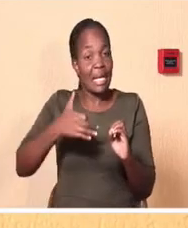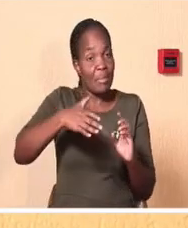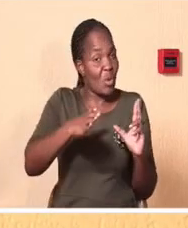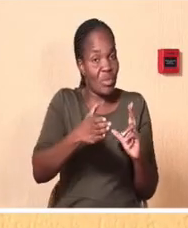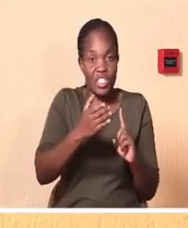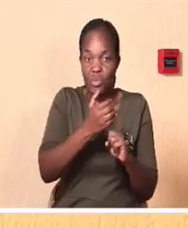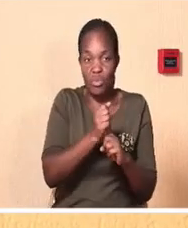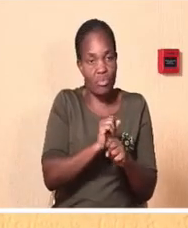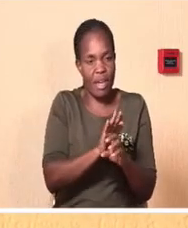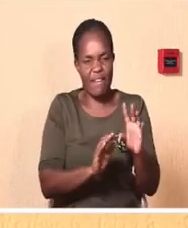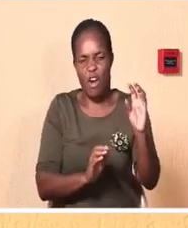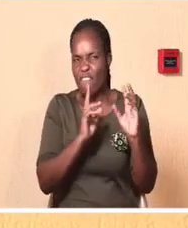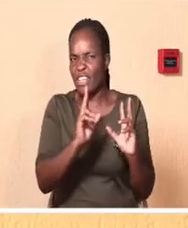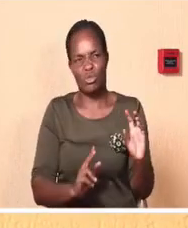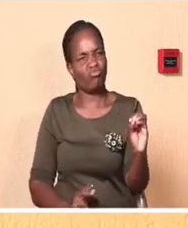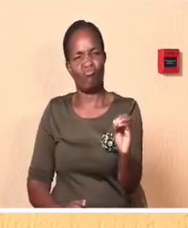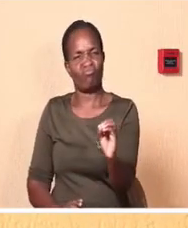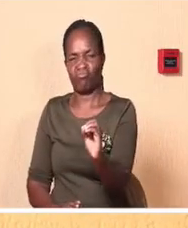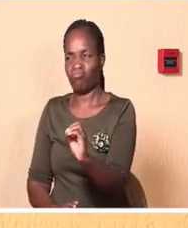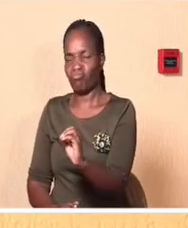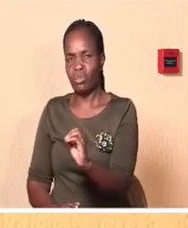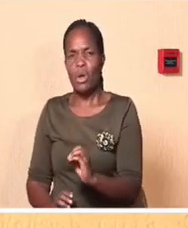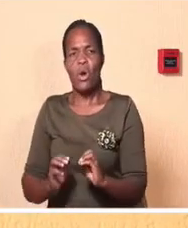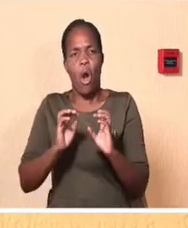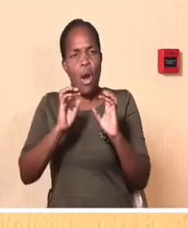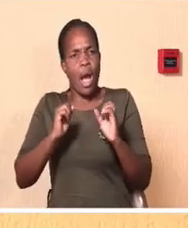cases, almost all the cases that we have